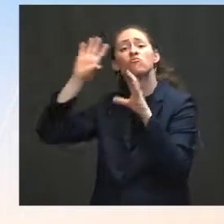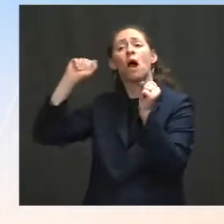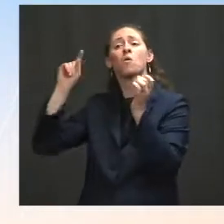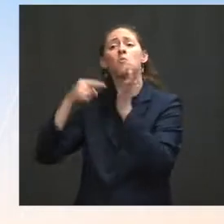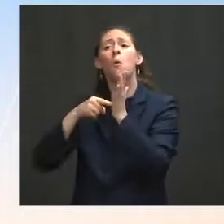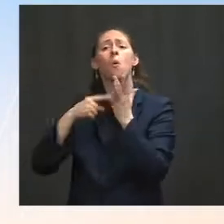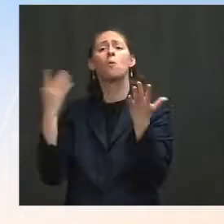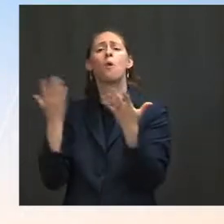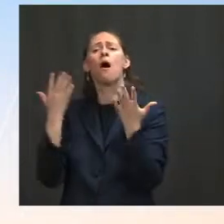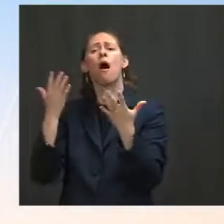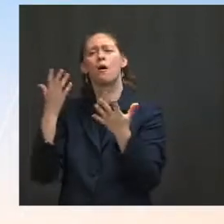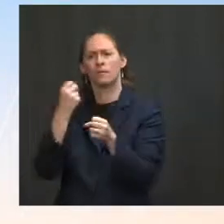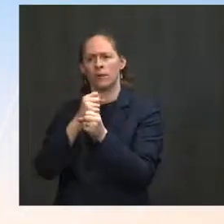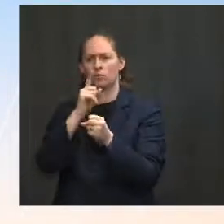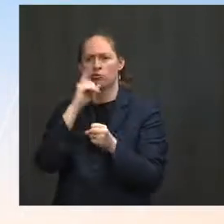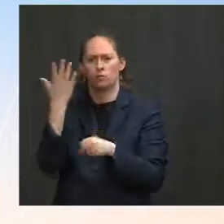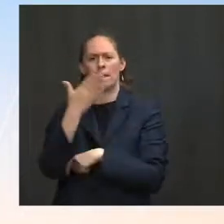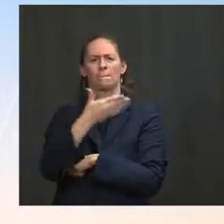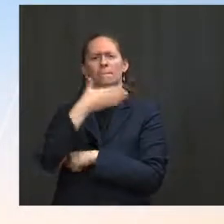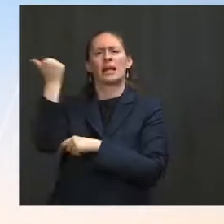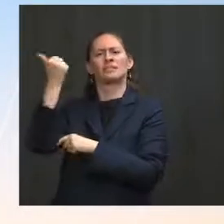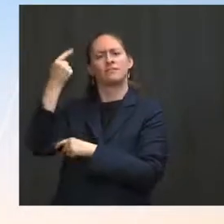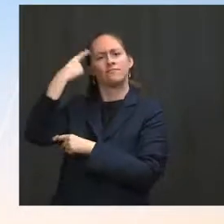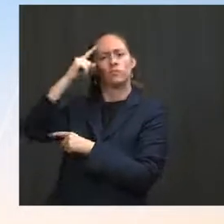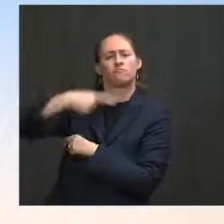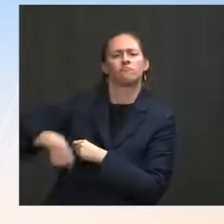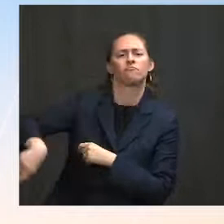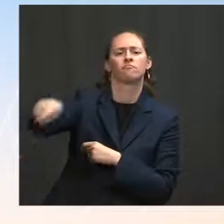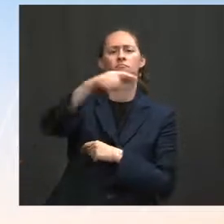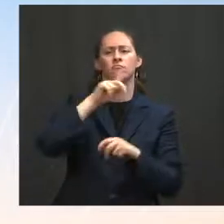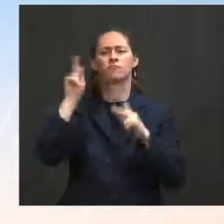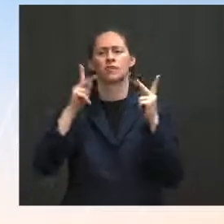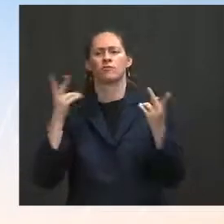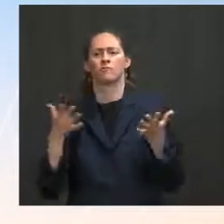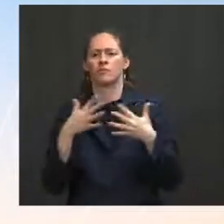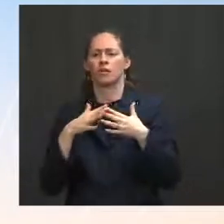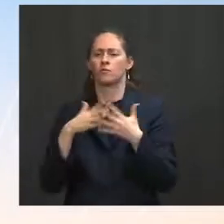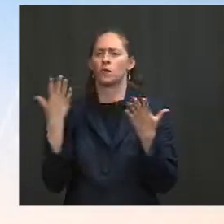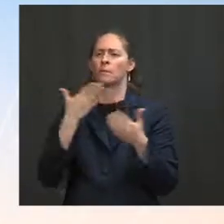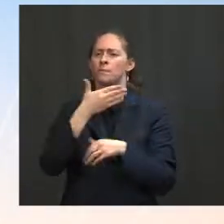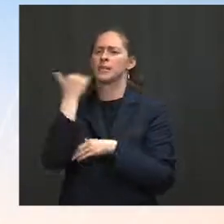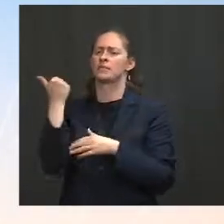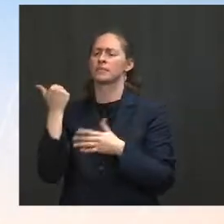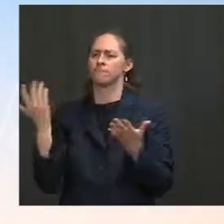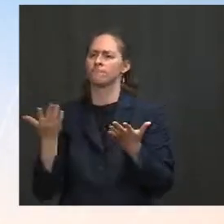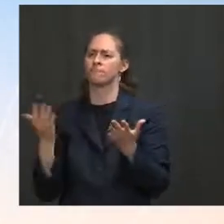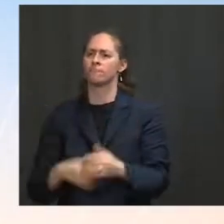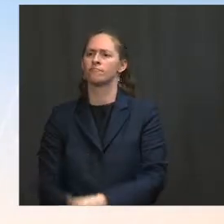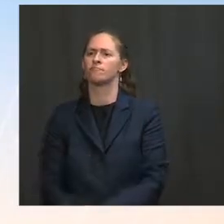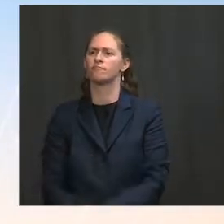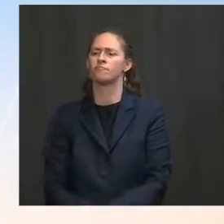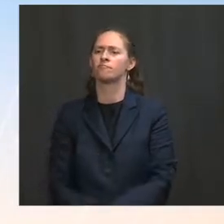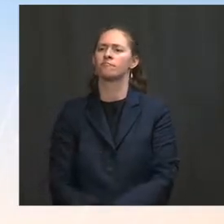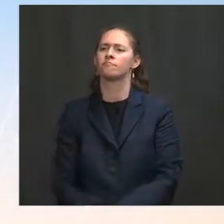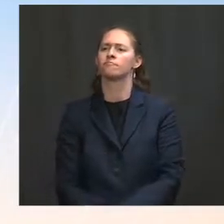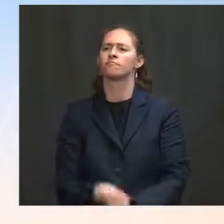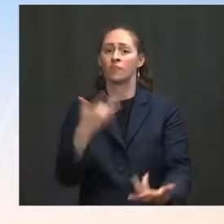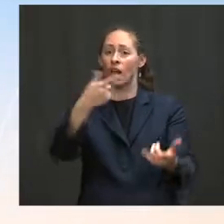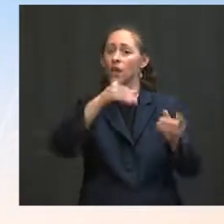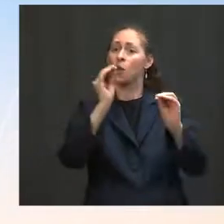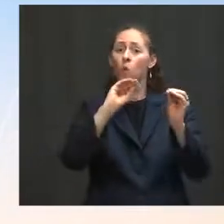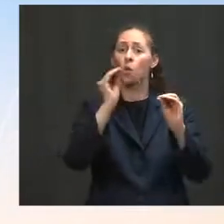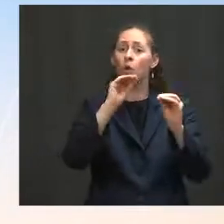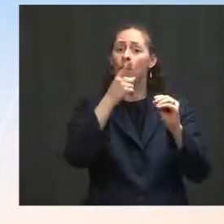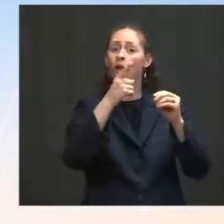interest of American consumers. And his view is that when you have a lack of competition that's driving up prices for consumers, driving